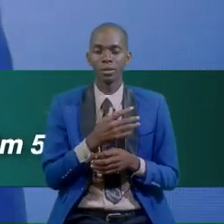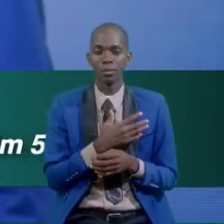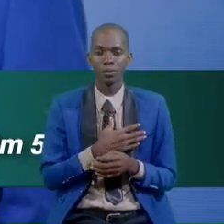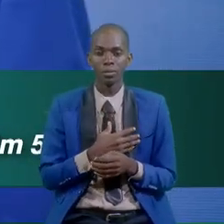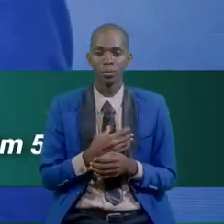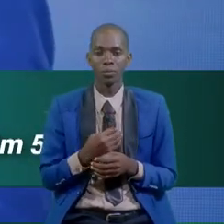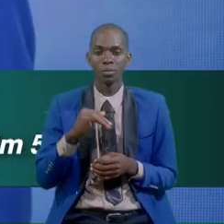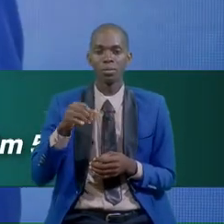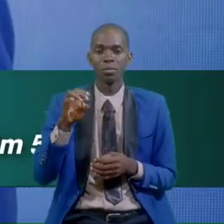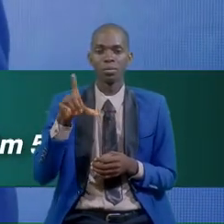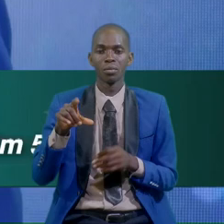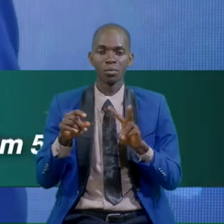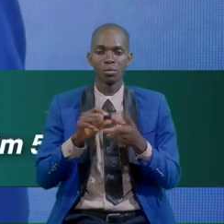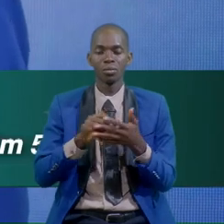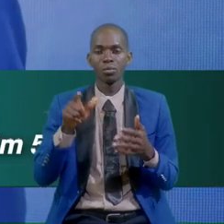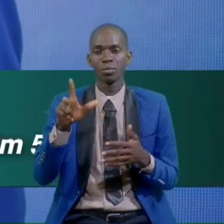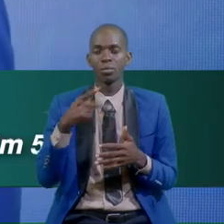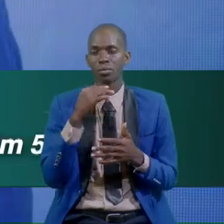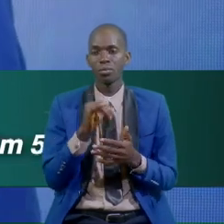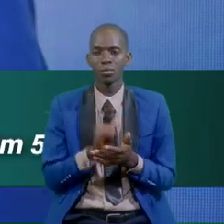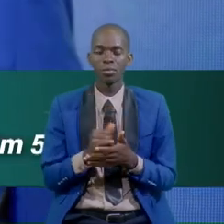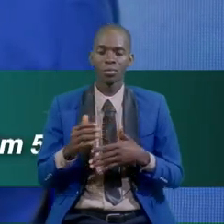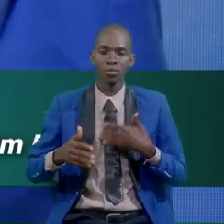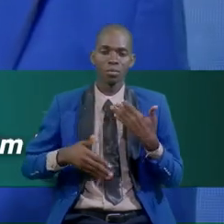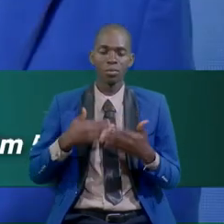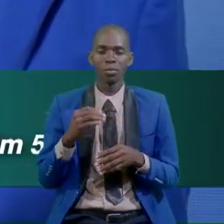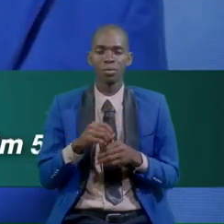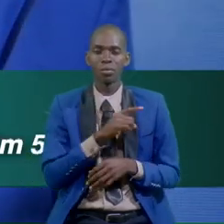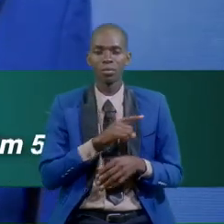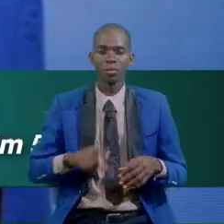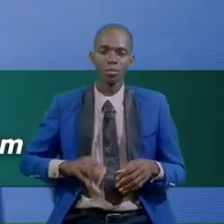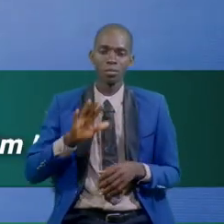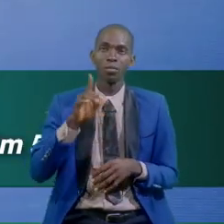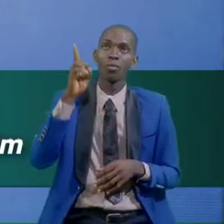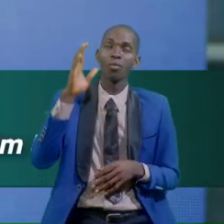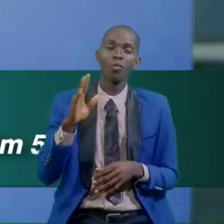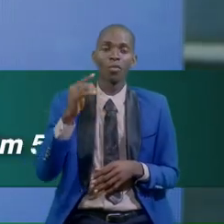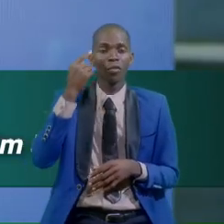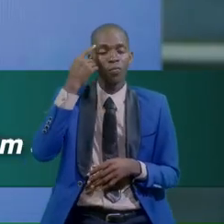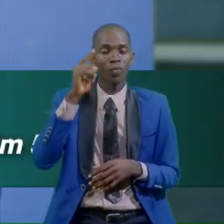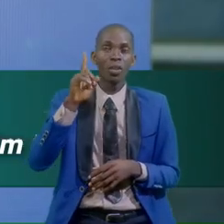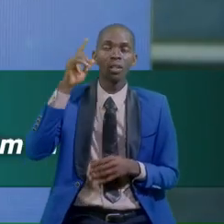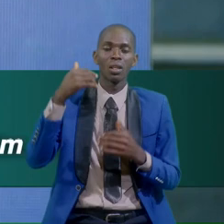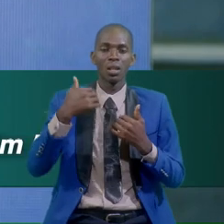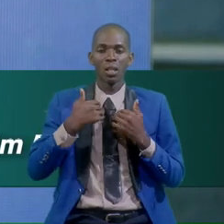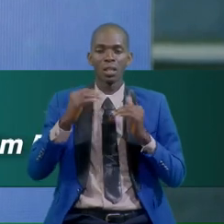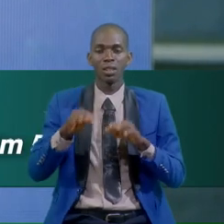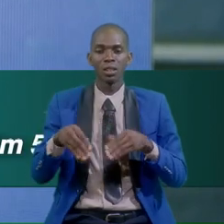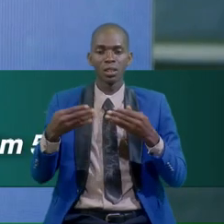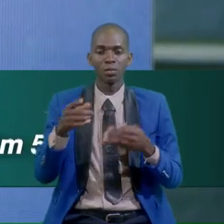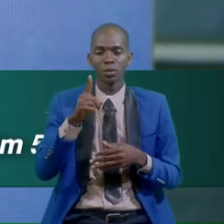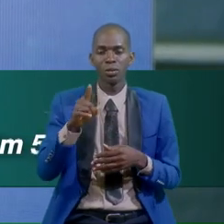and rejoice in the Lord your God, for he has given you the former